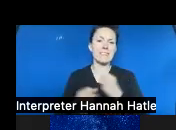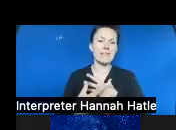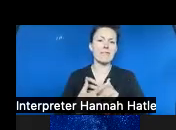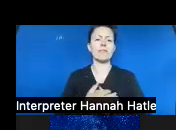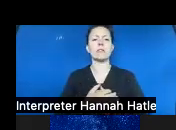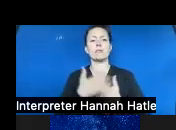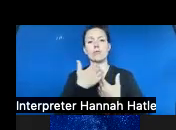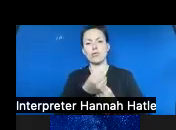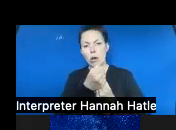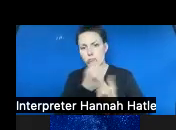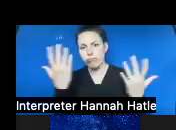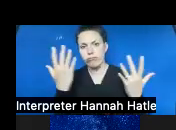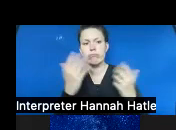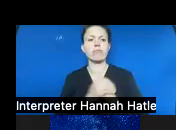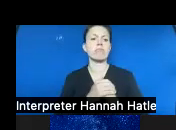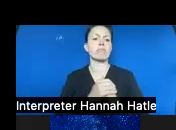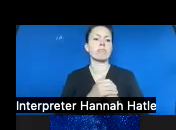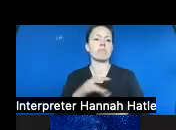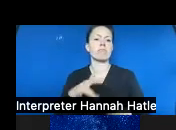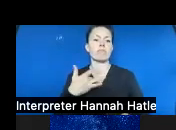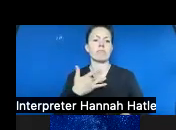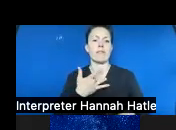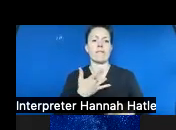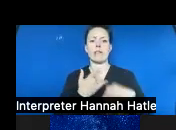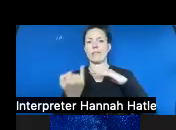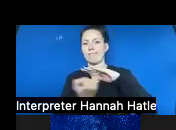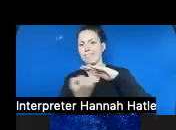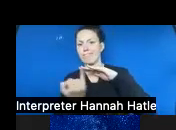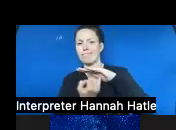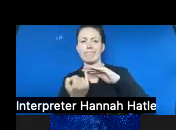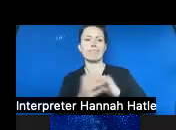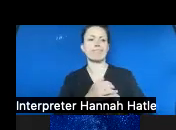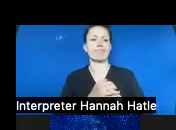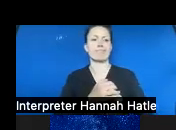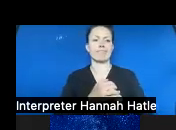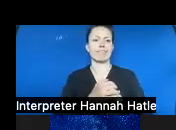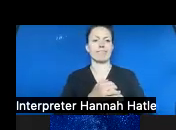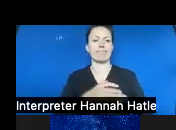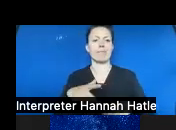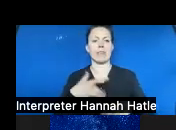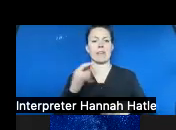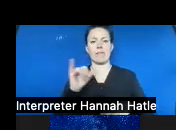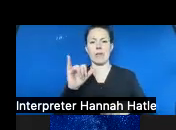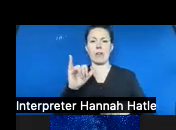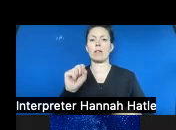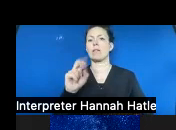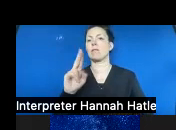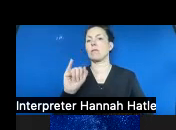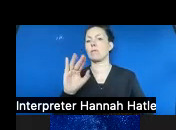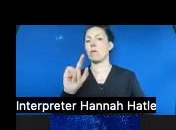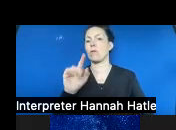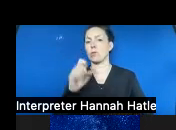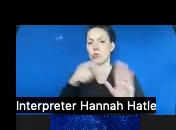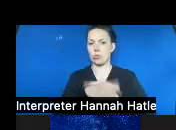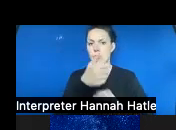close to others or get close, even to protect them. We can, lean back from family. The